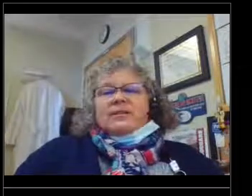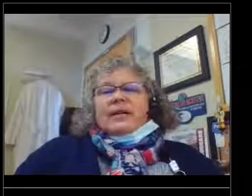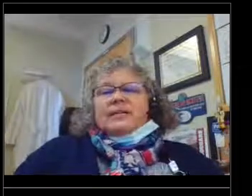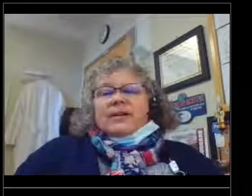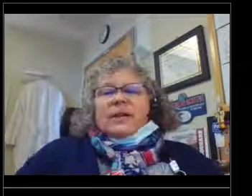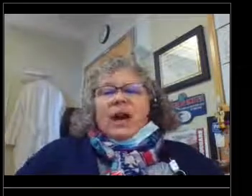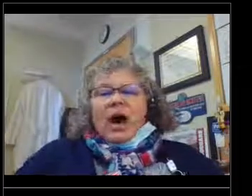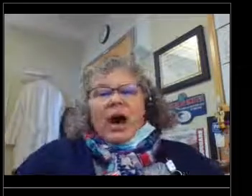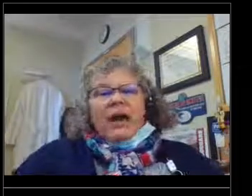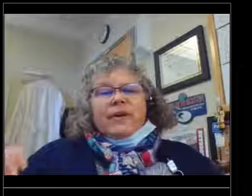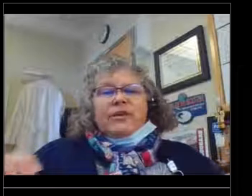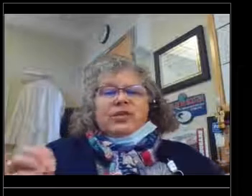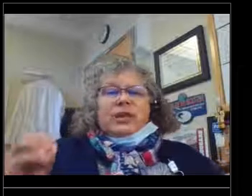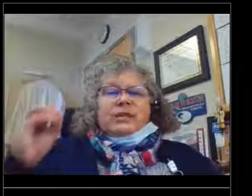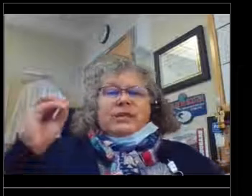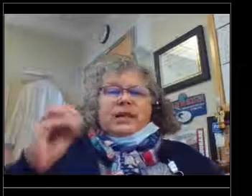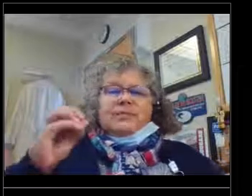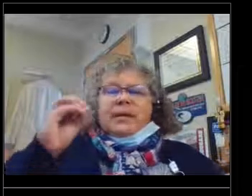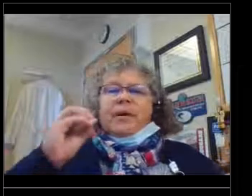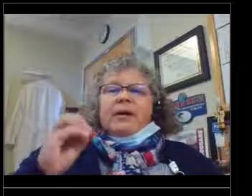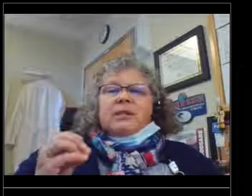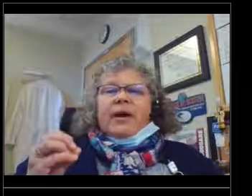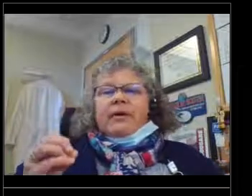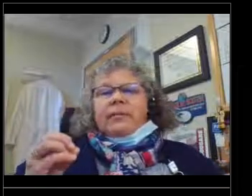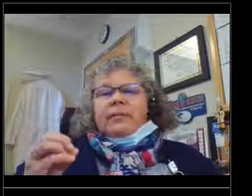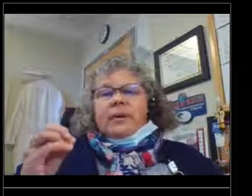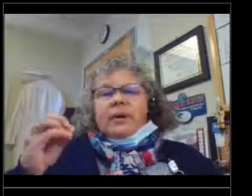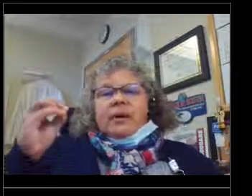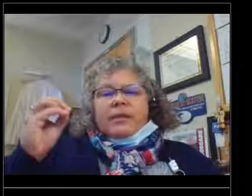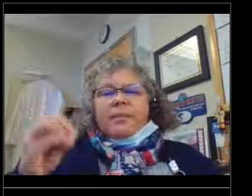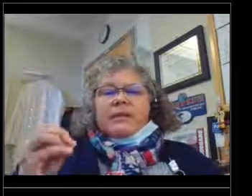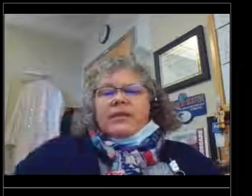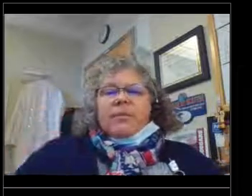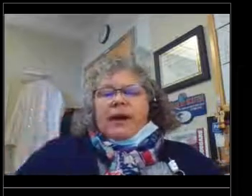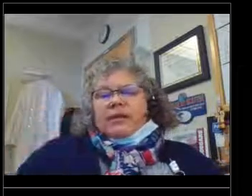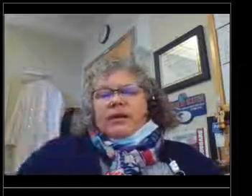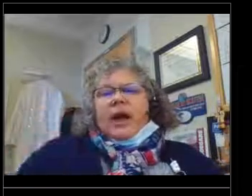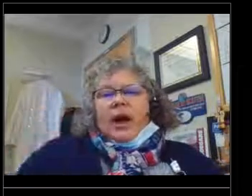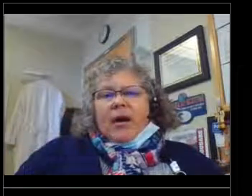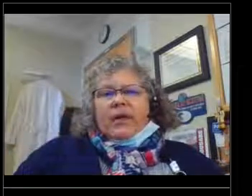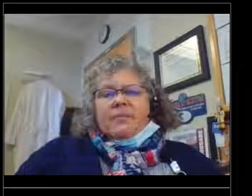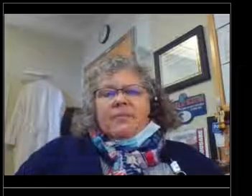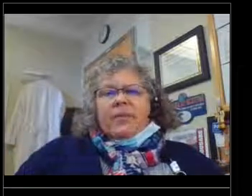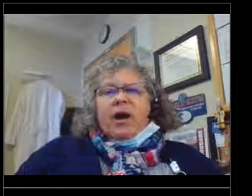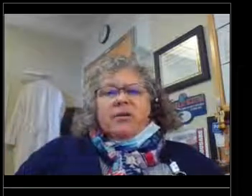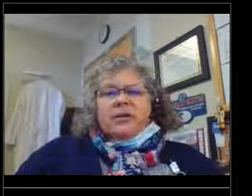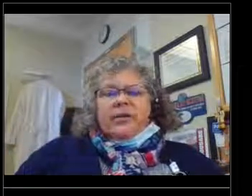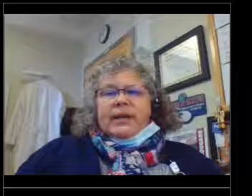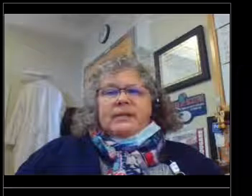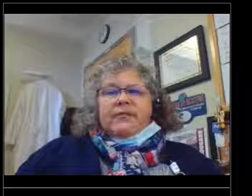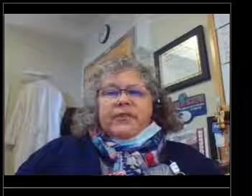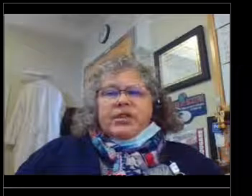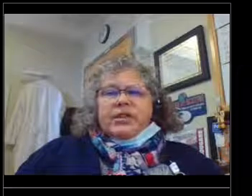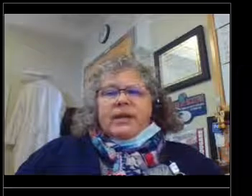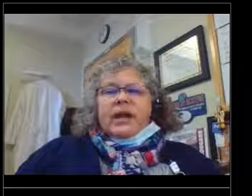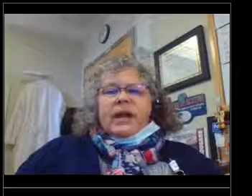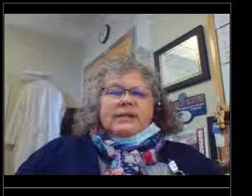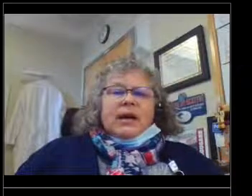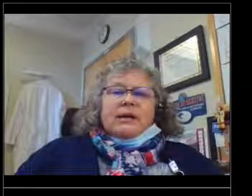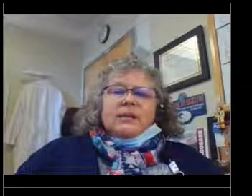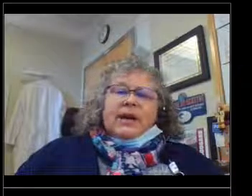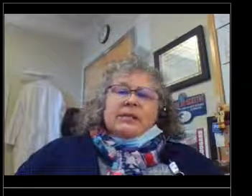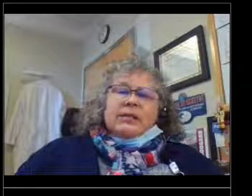team-based care has led to this high-functioning teams and the positive impact on outcomes. But we also know that it's